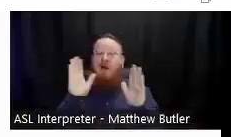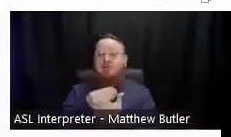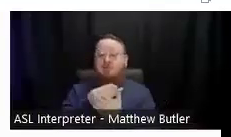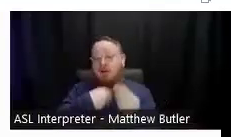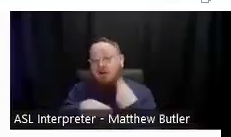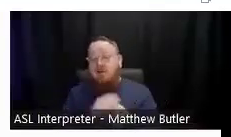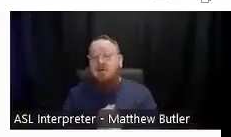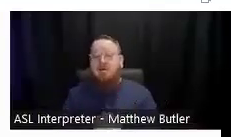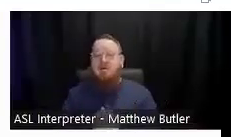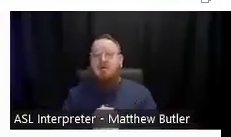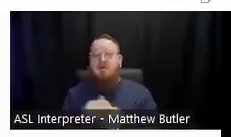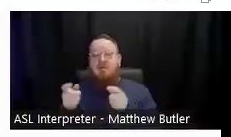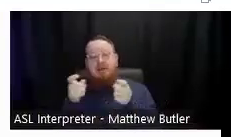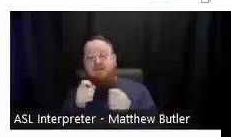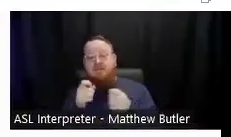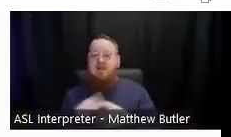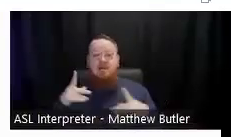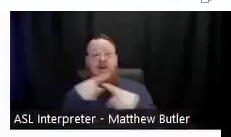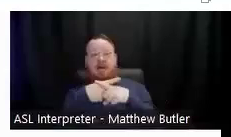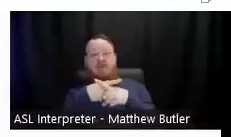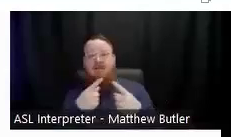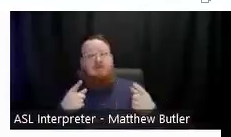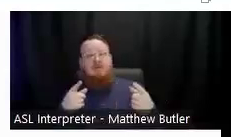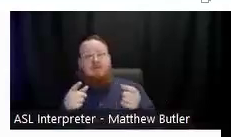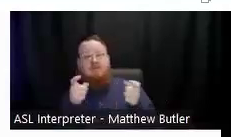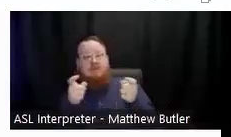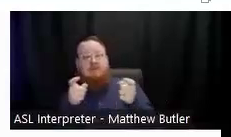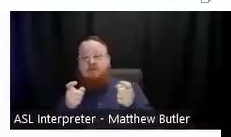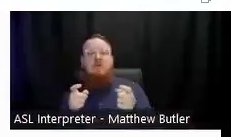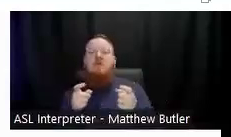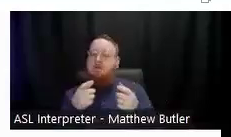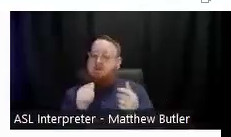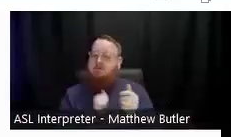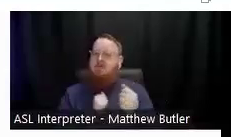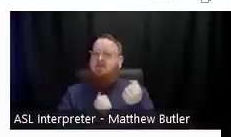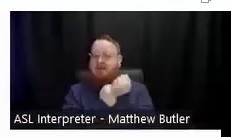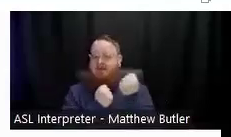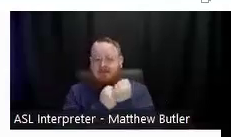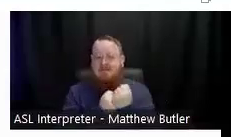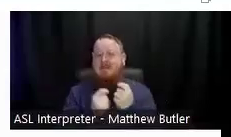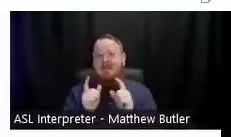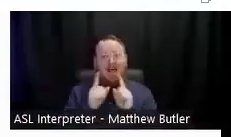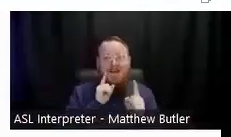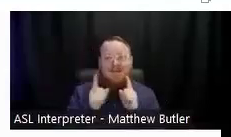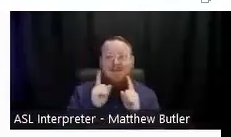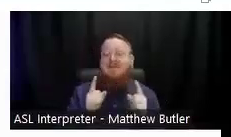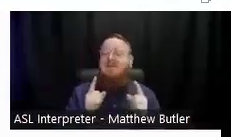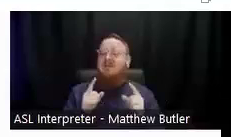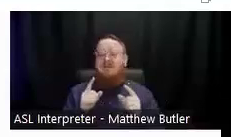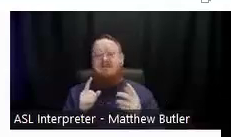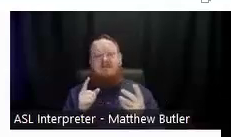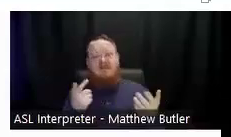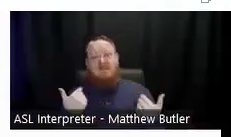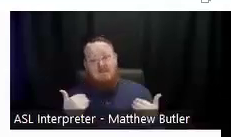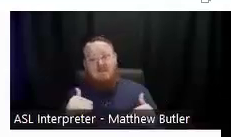management, self-advocacy. Wow, right? Interview skills, conflict resolution, self-advocacy. It